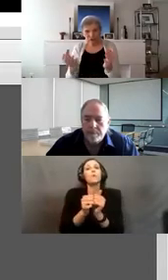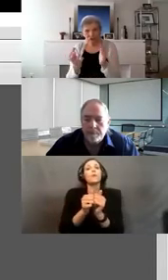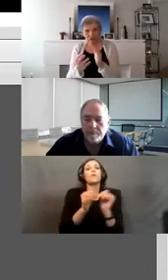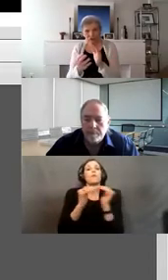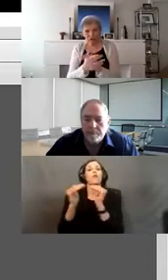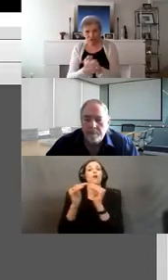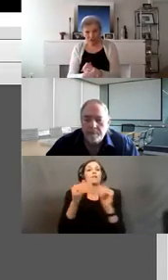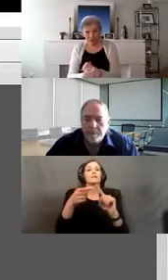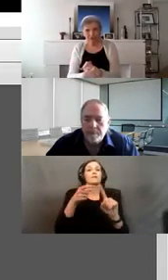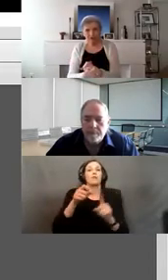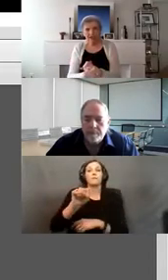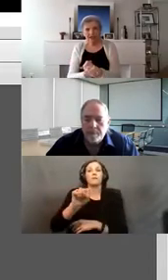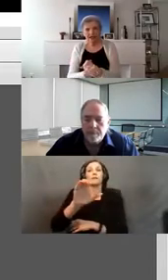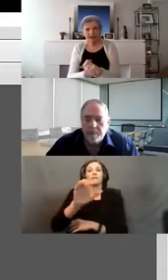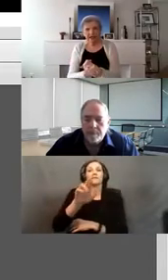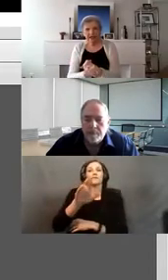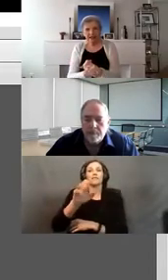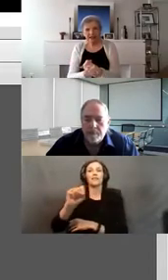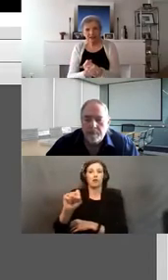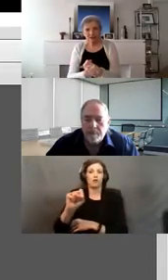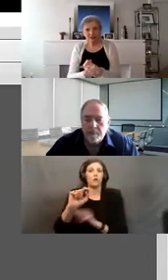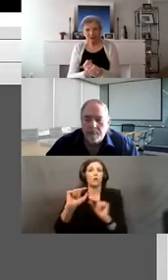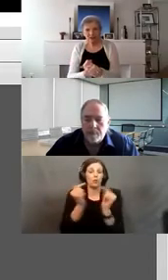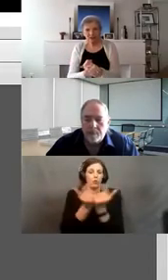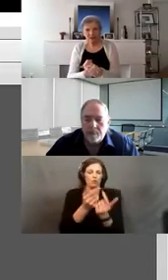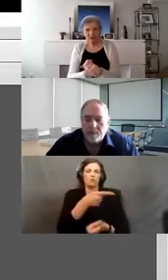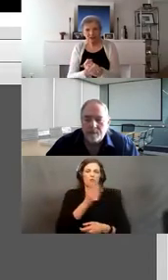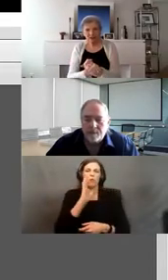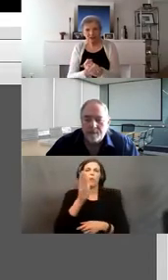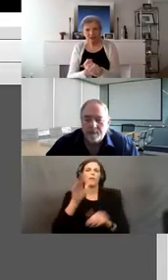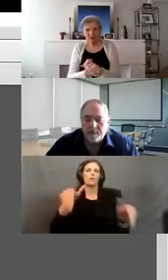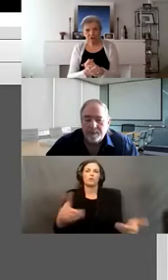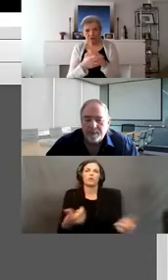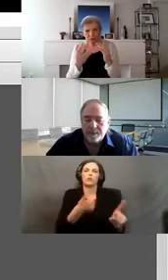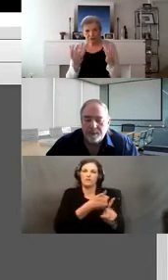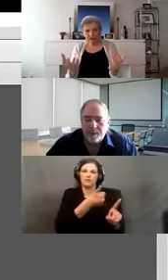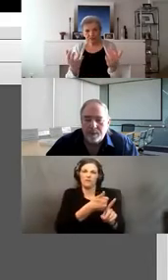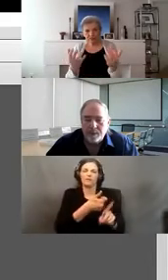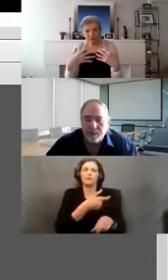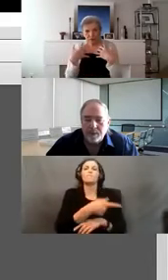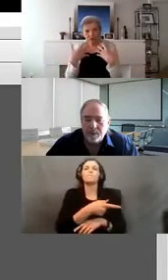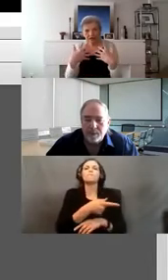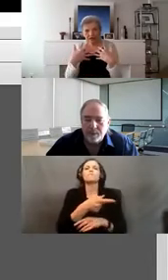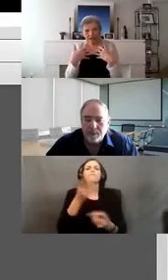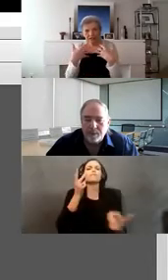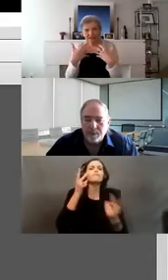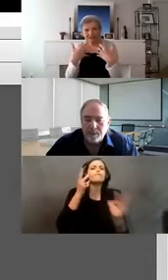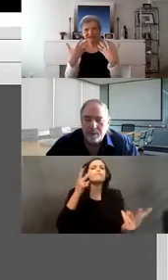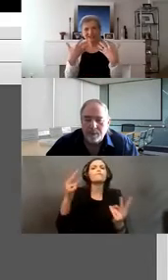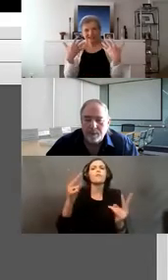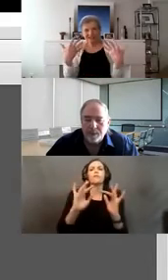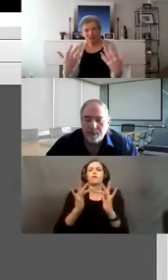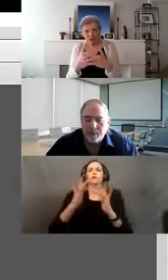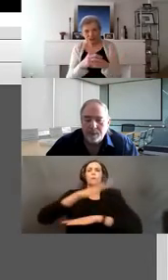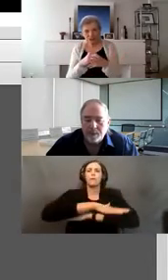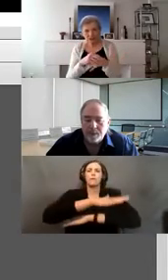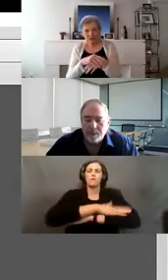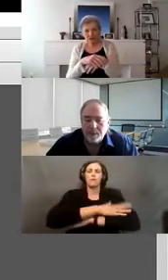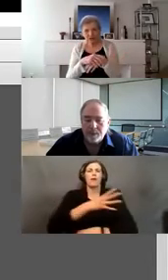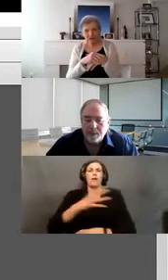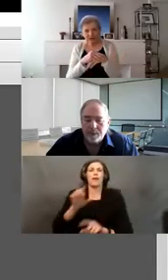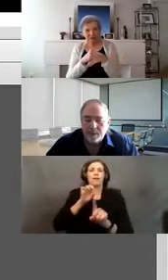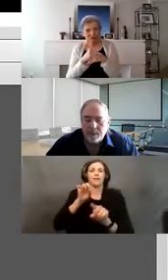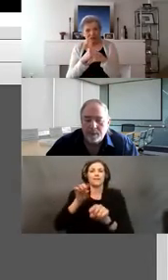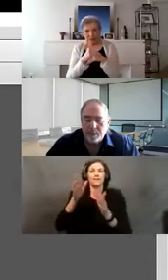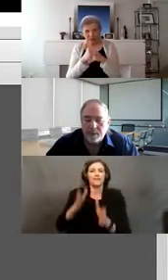will introduce themselves to the virtual platform and the attendee experience